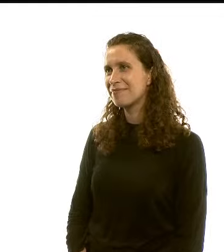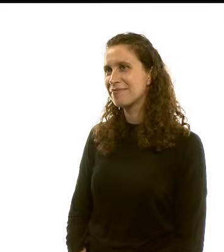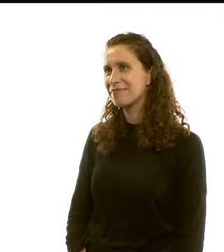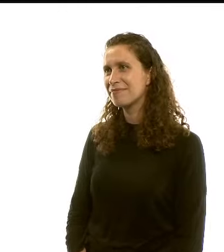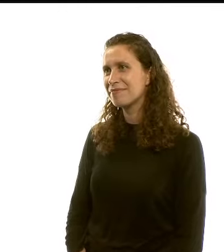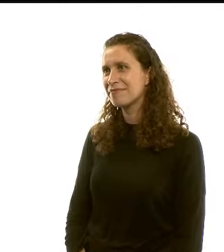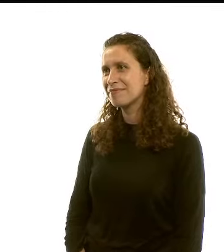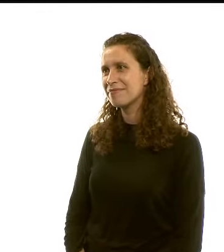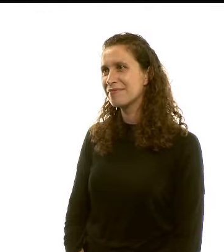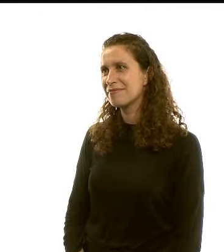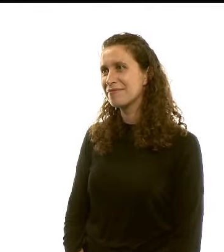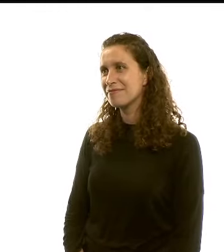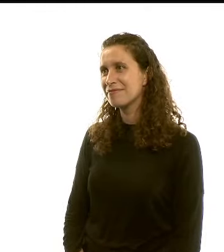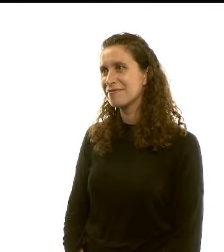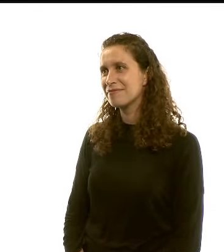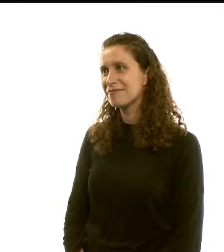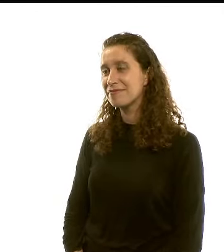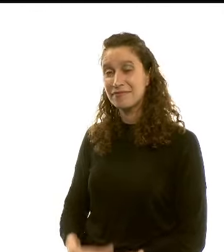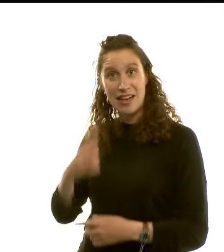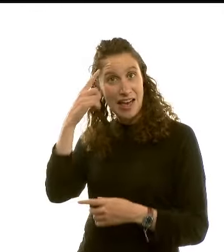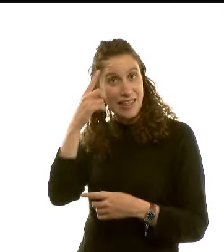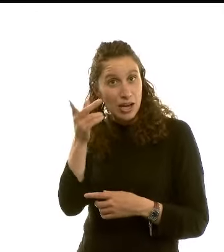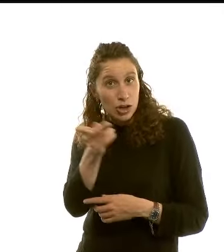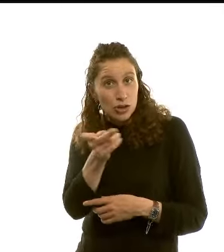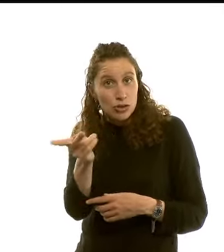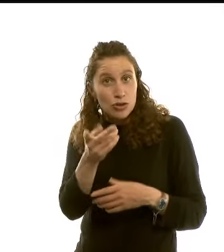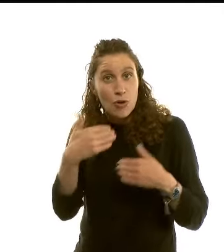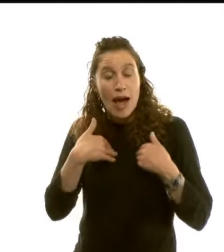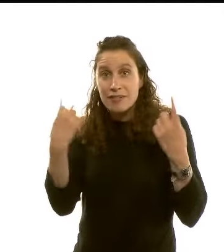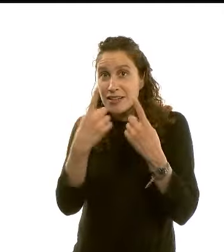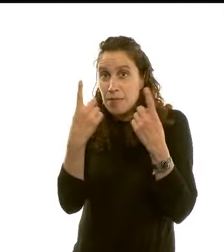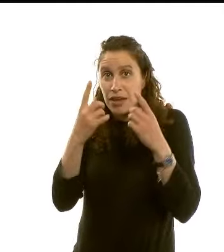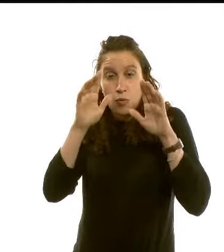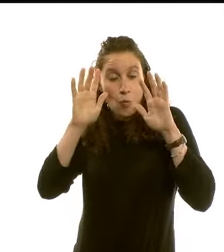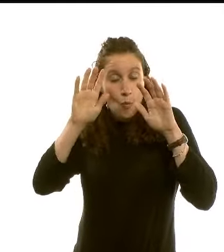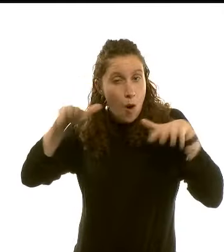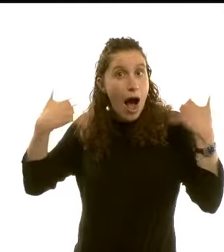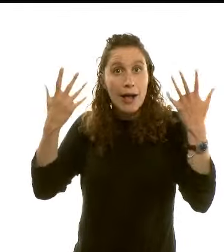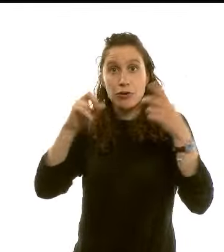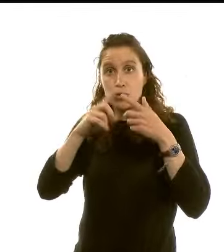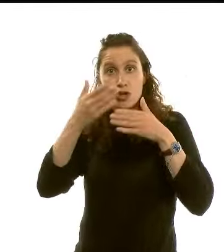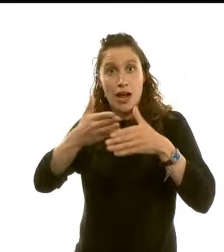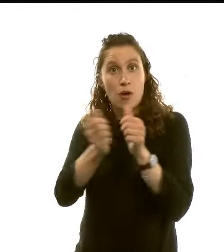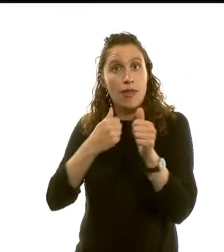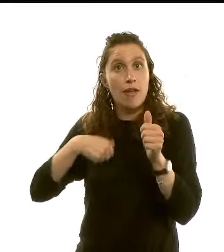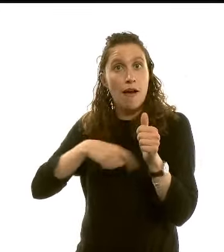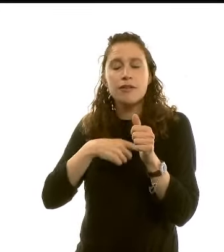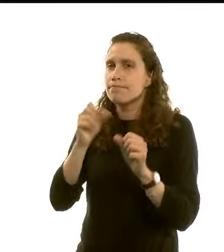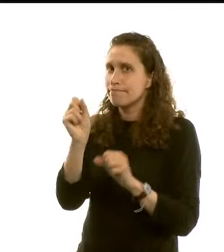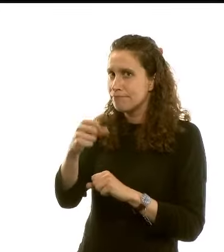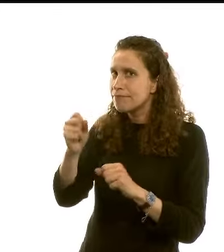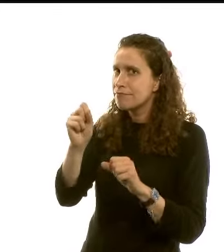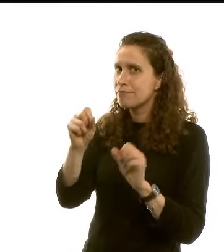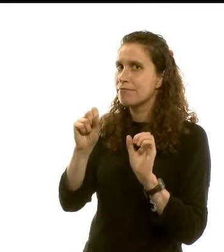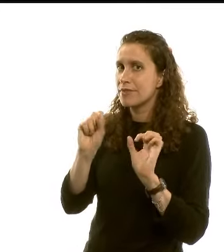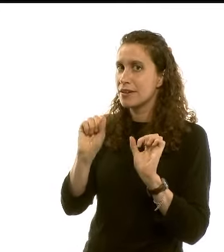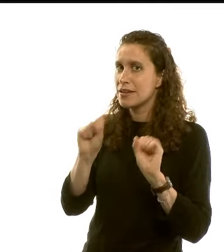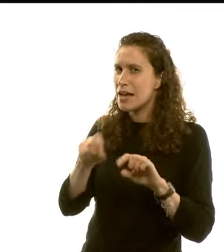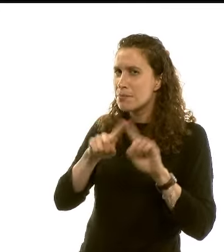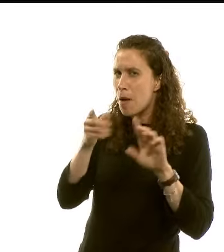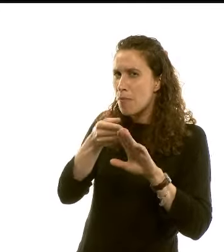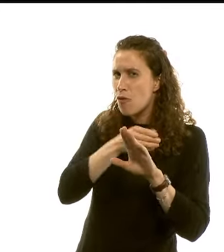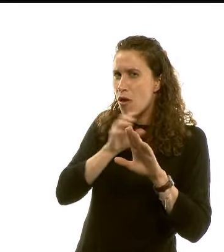Welcome, welcome. I believe that you two have something out of this world to share with us. Yes, we totally do. But before we